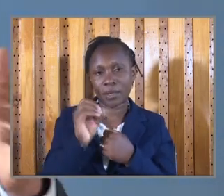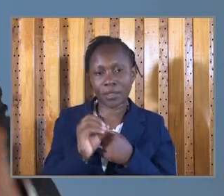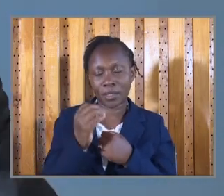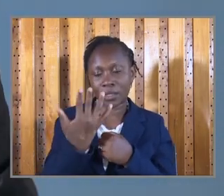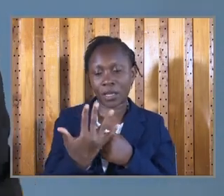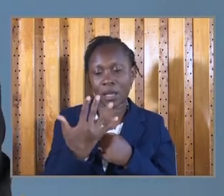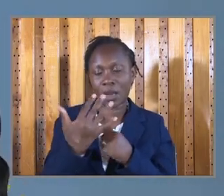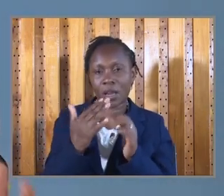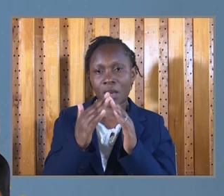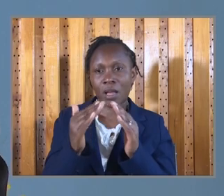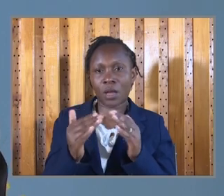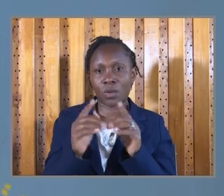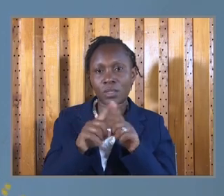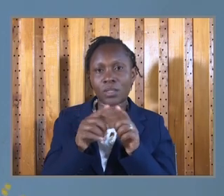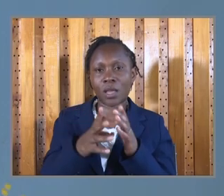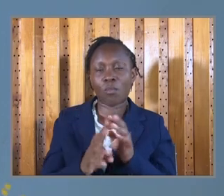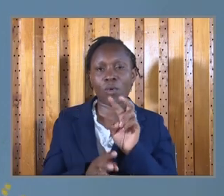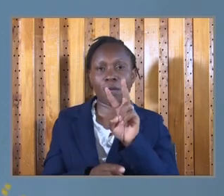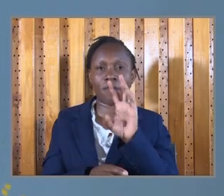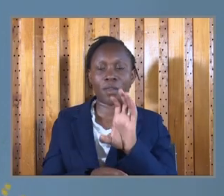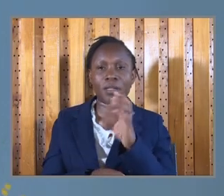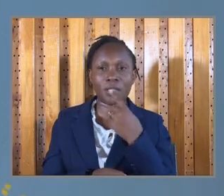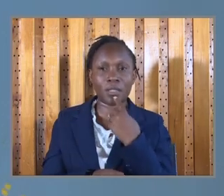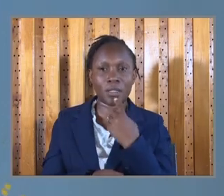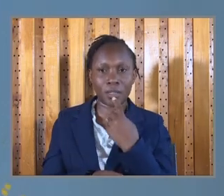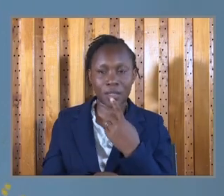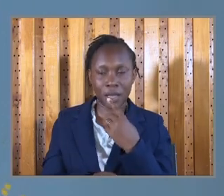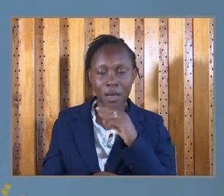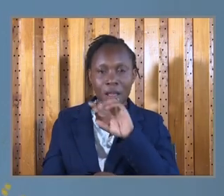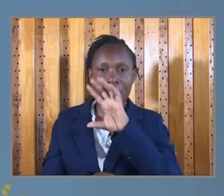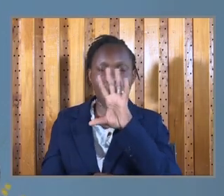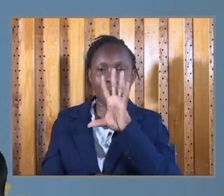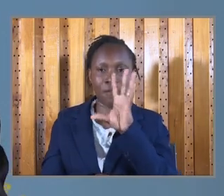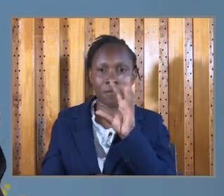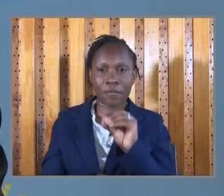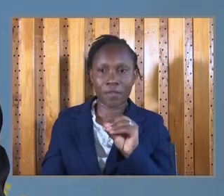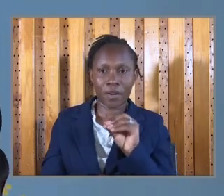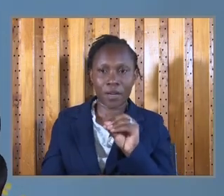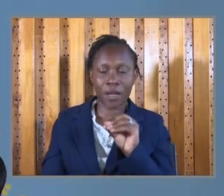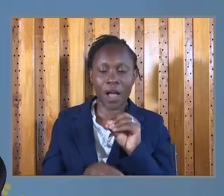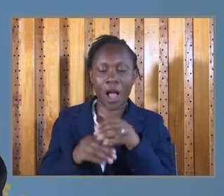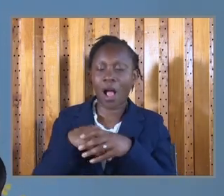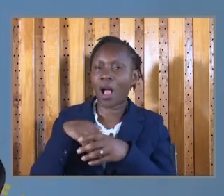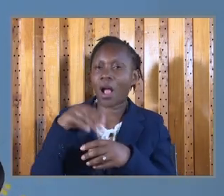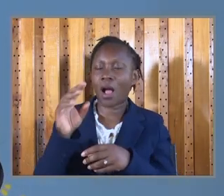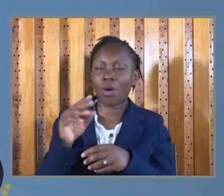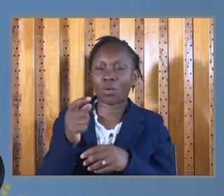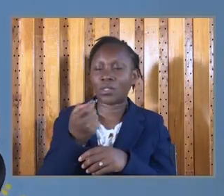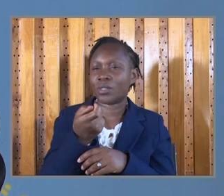And as the Vice Chancellor said, if you actually look at Africa, the number is very, very small.